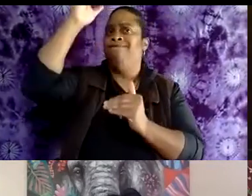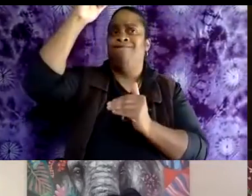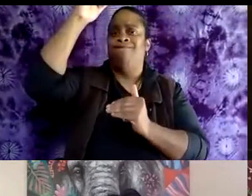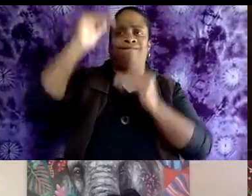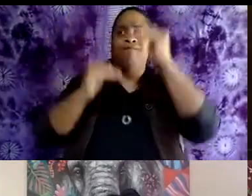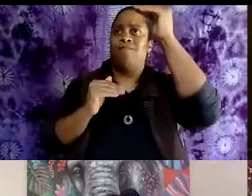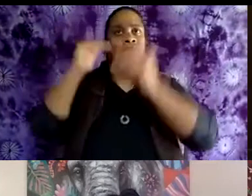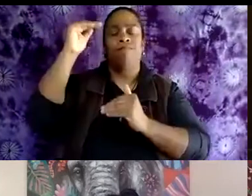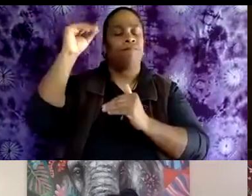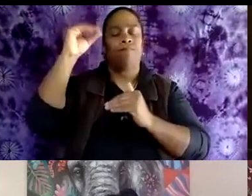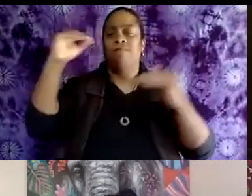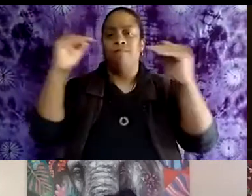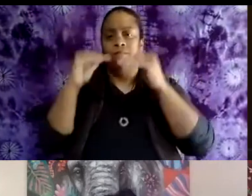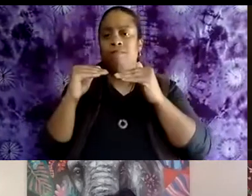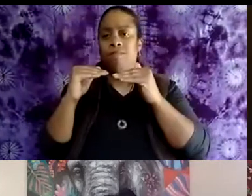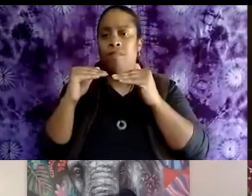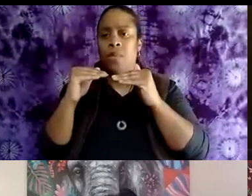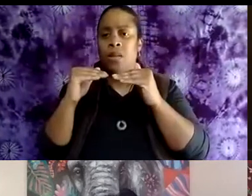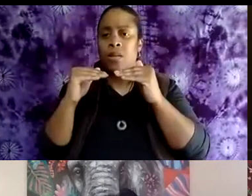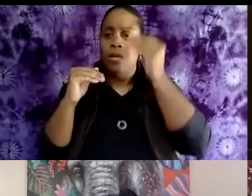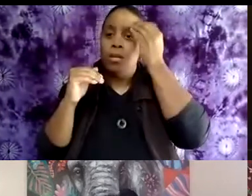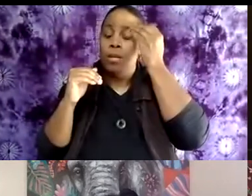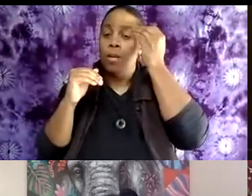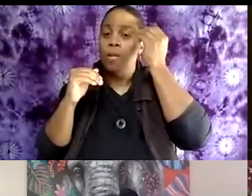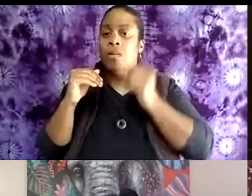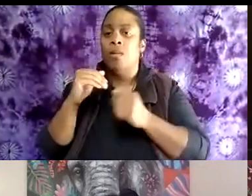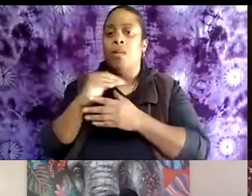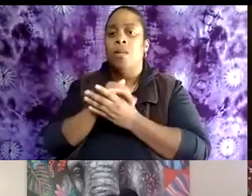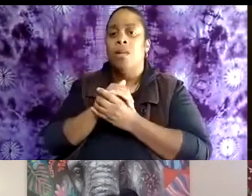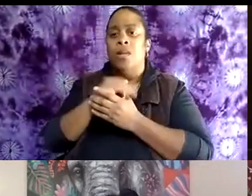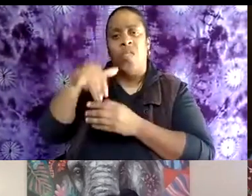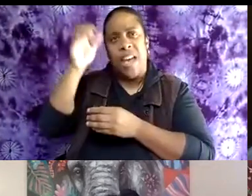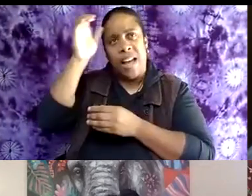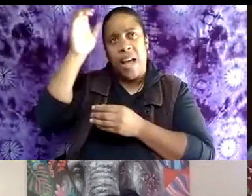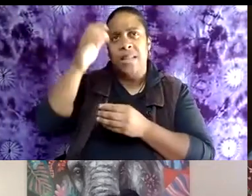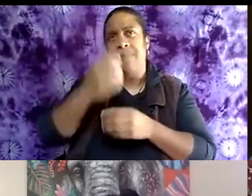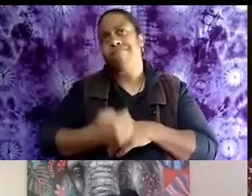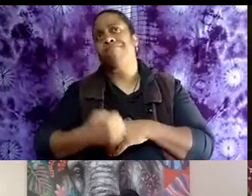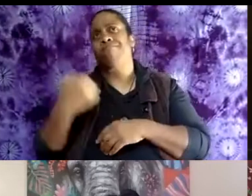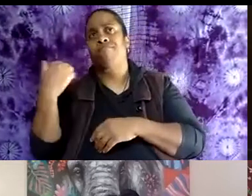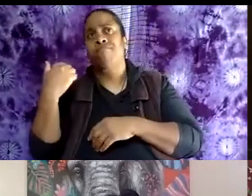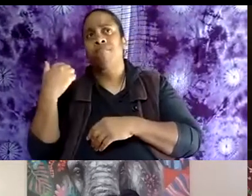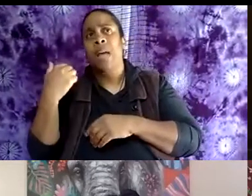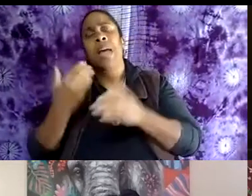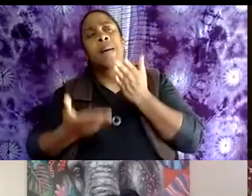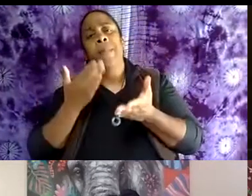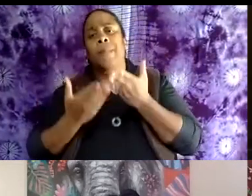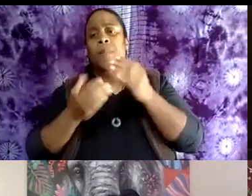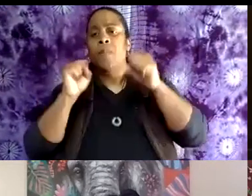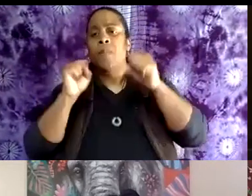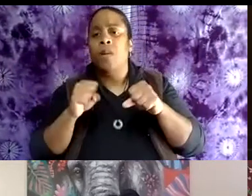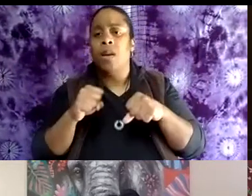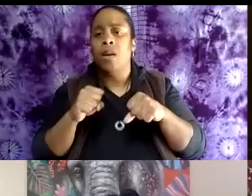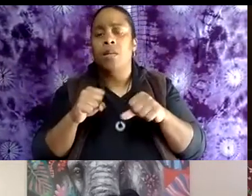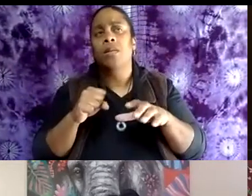when we're not thinking in terms of hierarchy, which of course implies something is better, then perhaps, so it